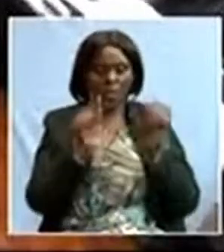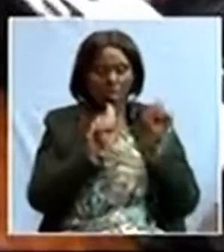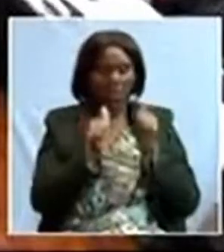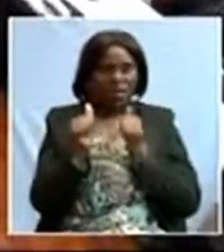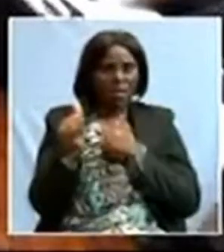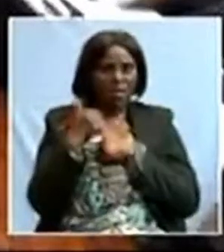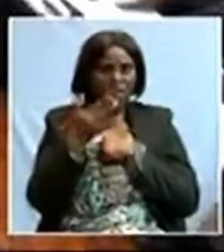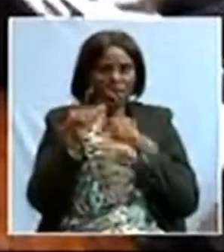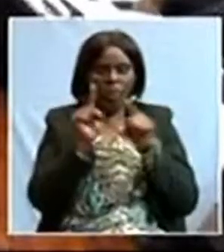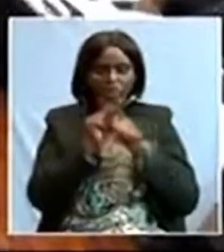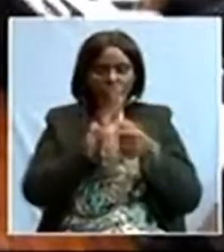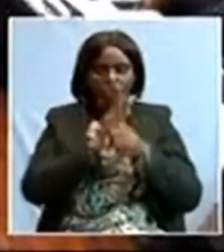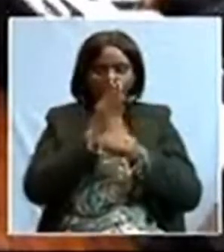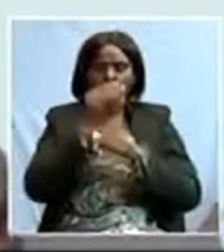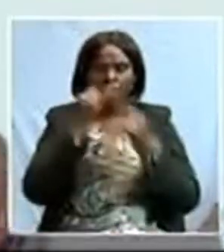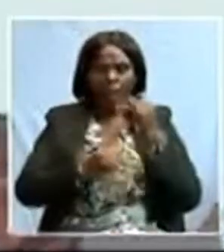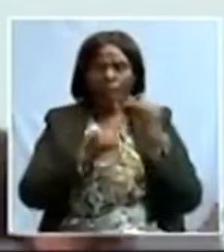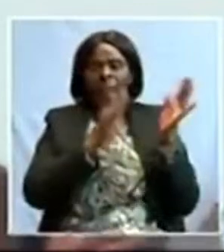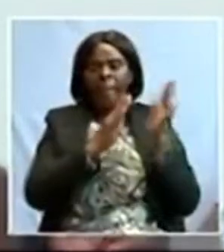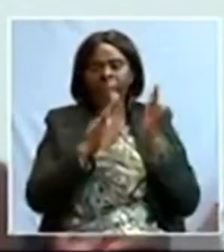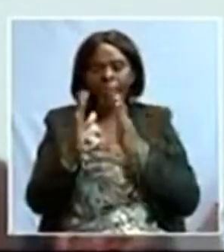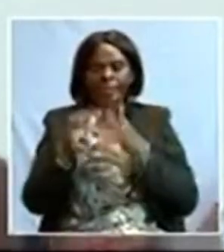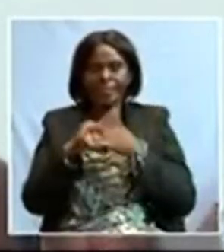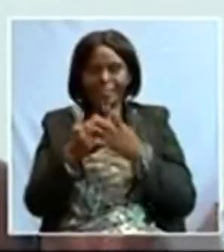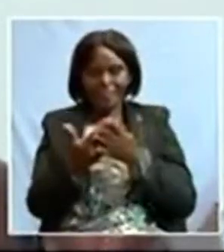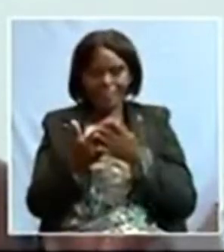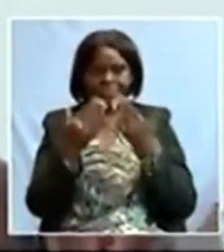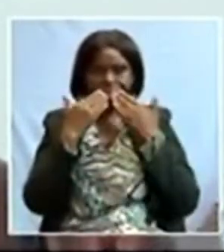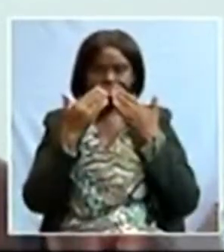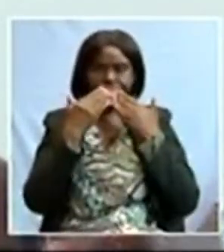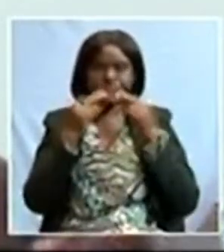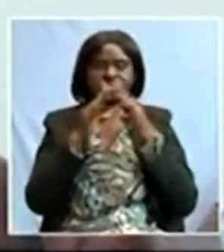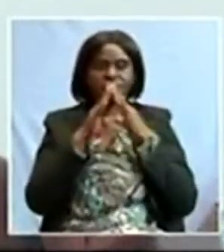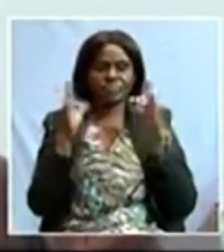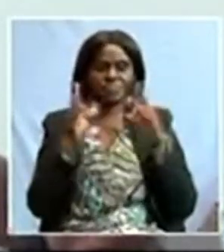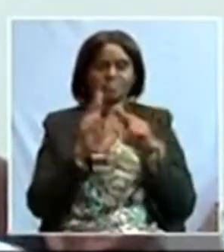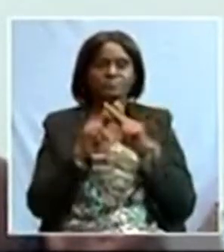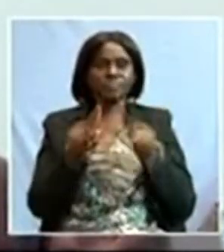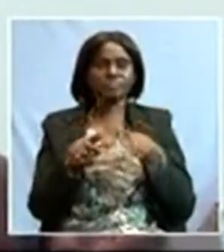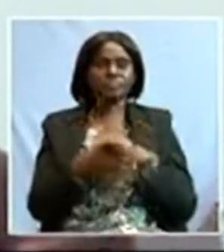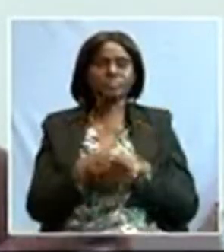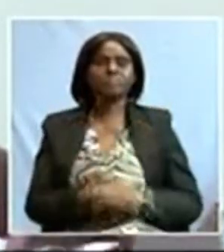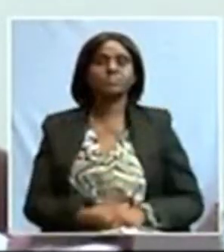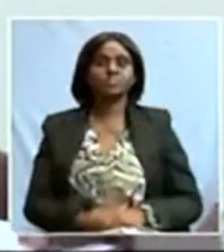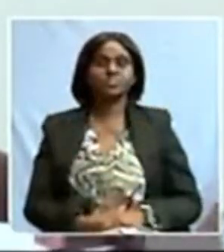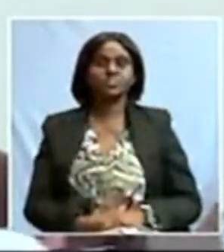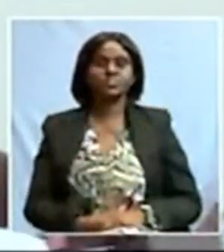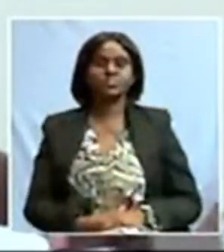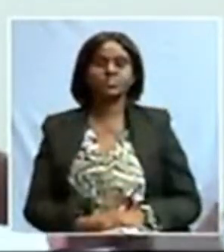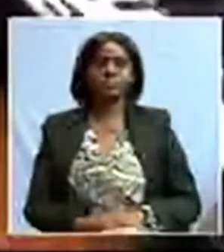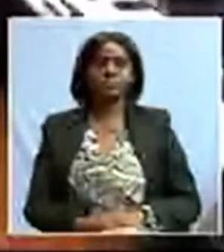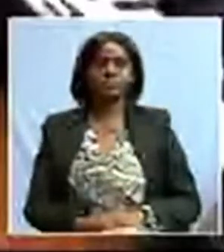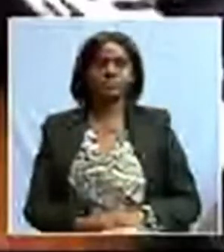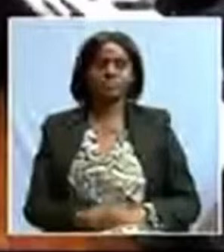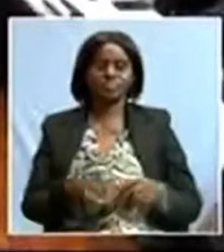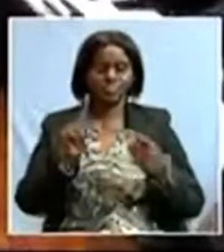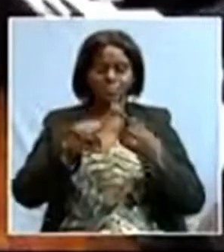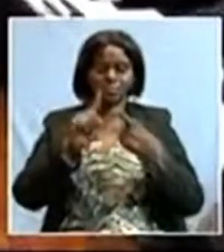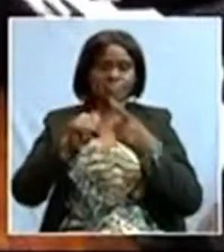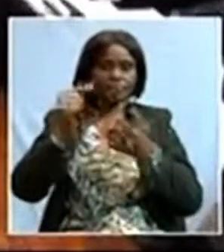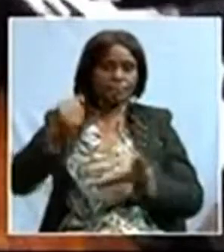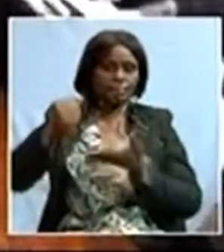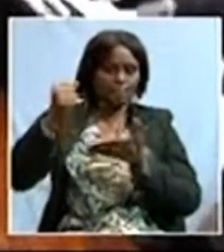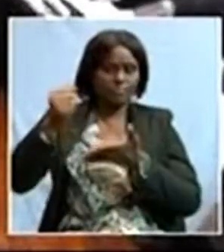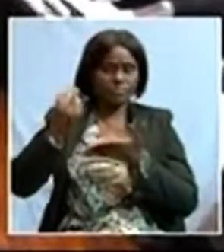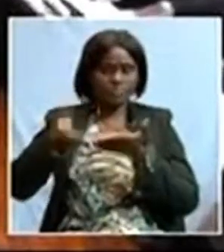taken, and remedy measures. Thank you so very much, Chair. Yeah. Chair, the first one, budget,